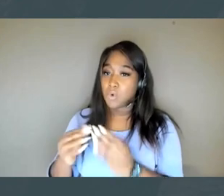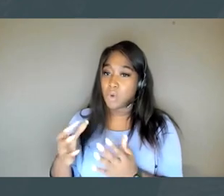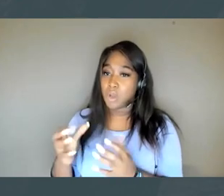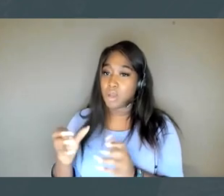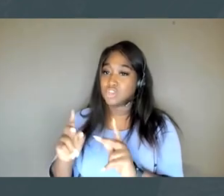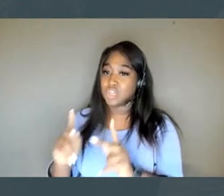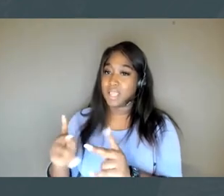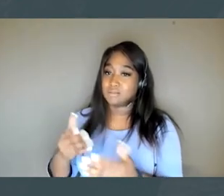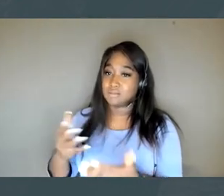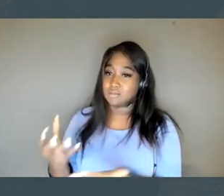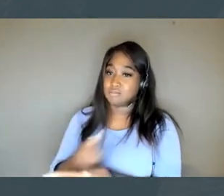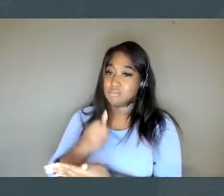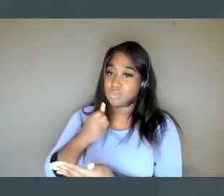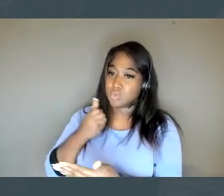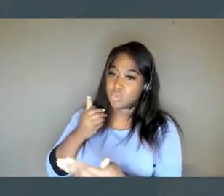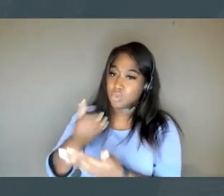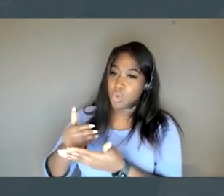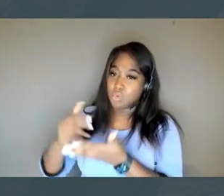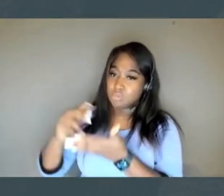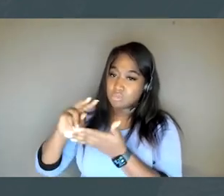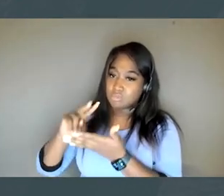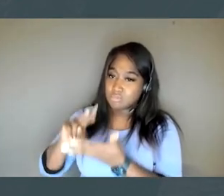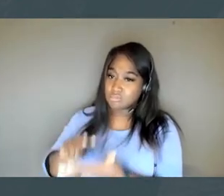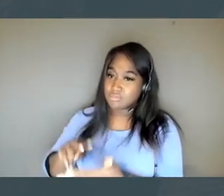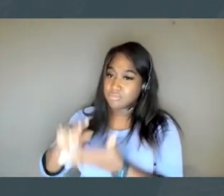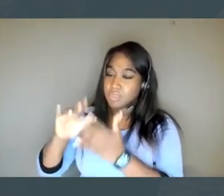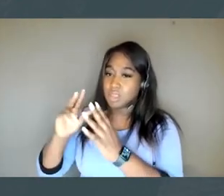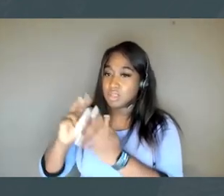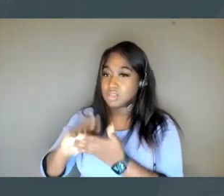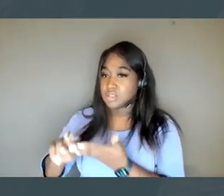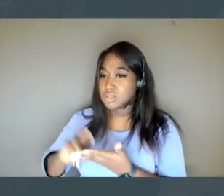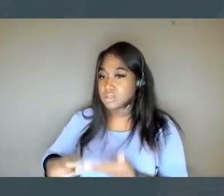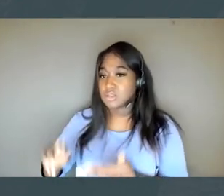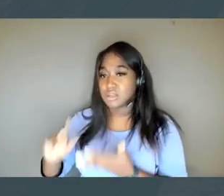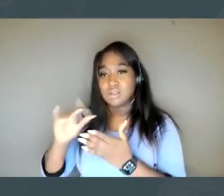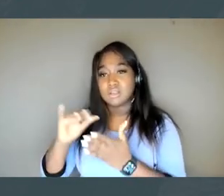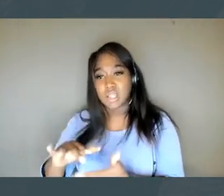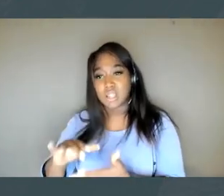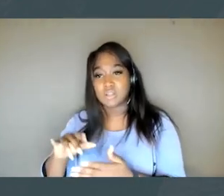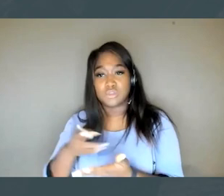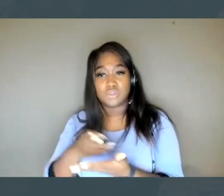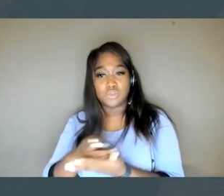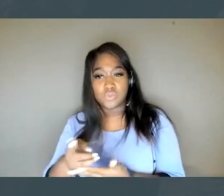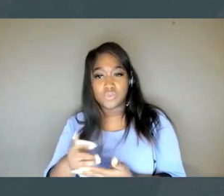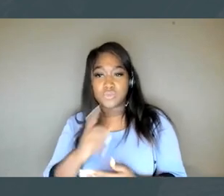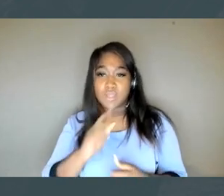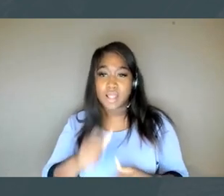some, you know, truth, reality, justice, and all these things.